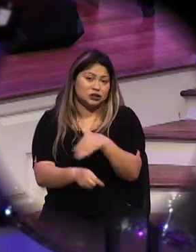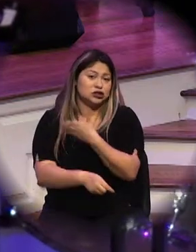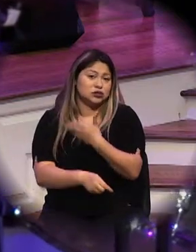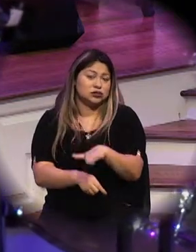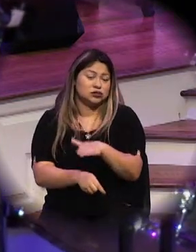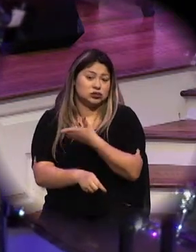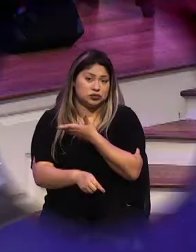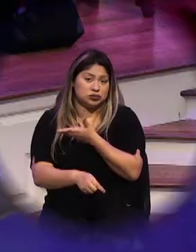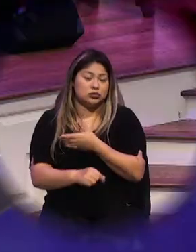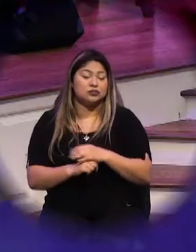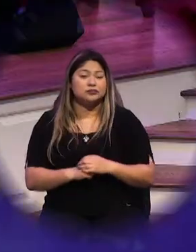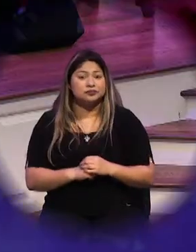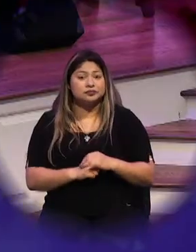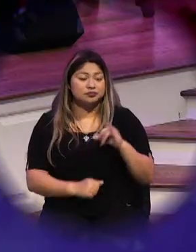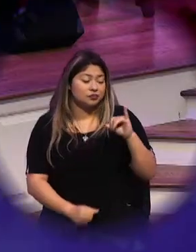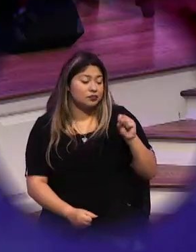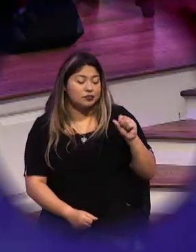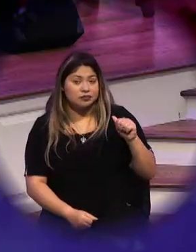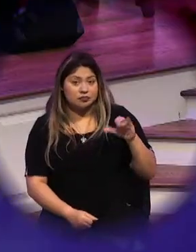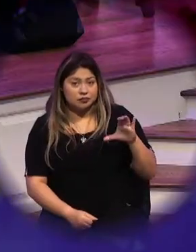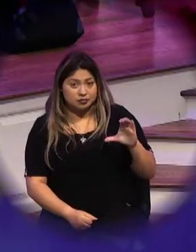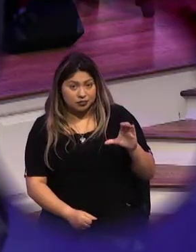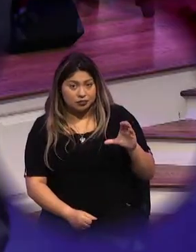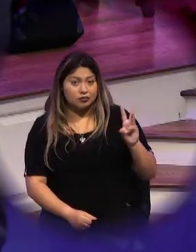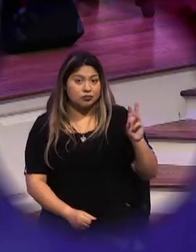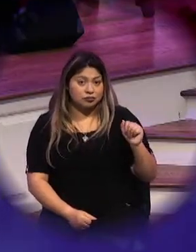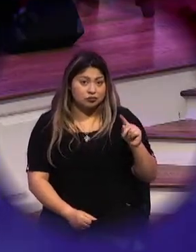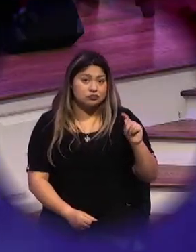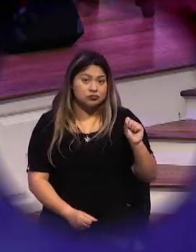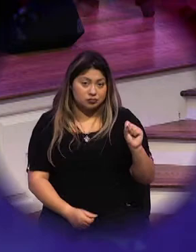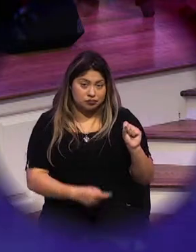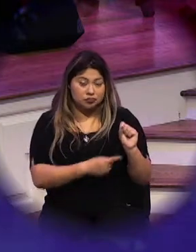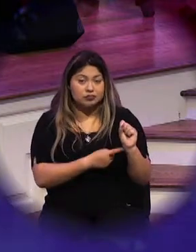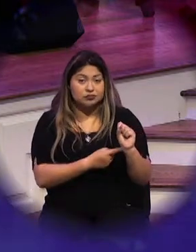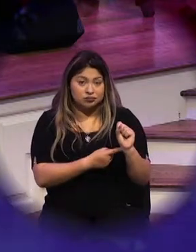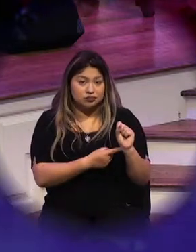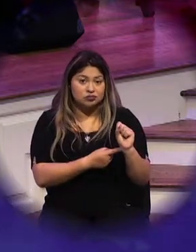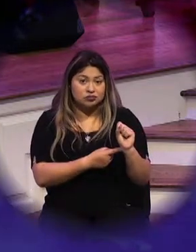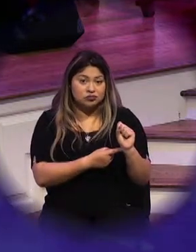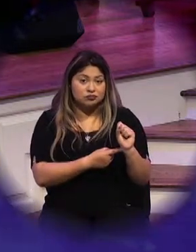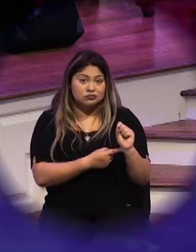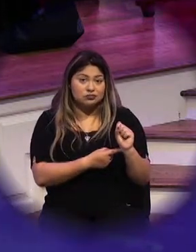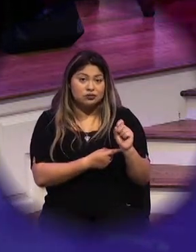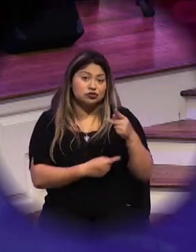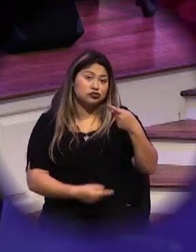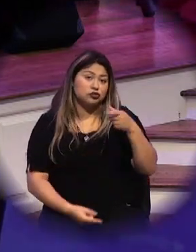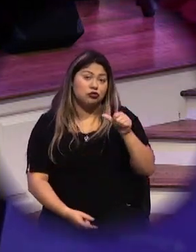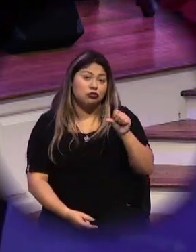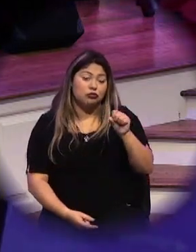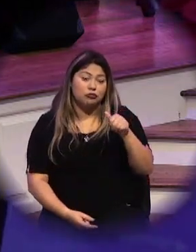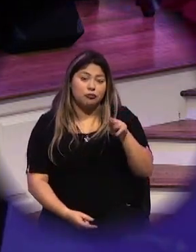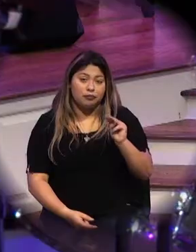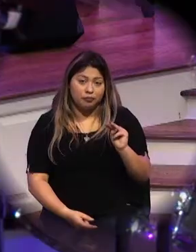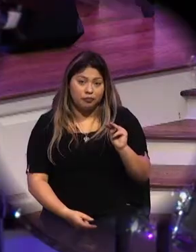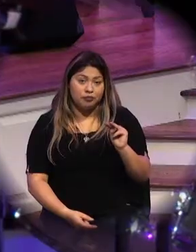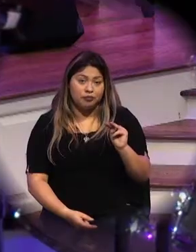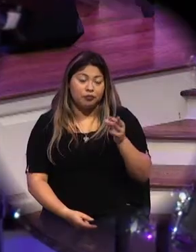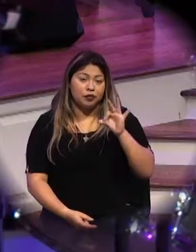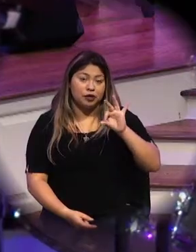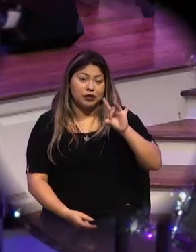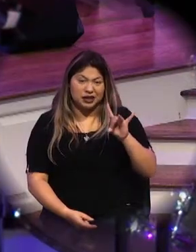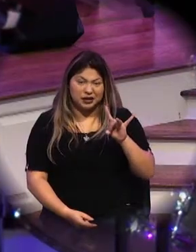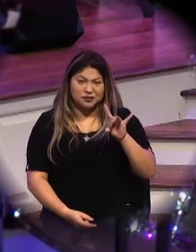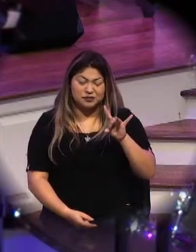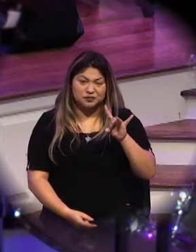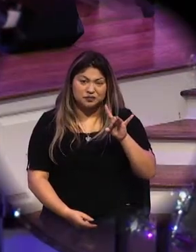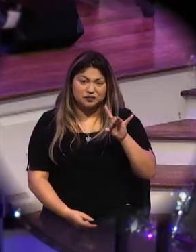psalms. Certainly Isaac Watts' rendition of Psalm 98 fits the themes of the season. It